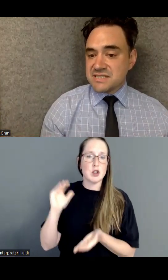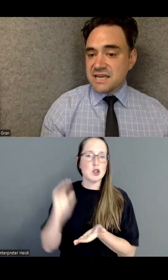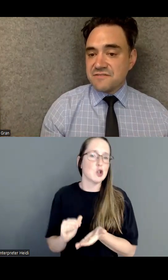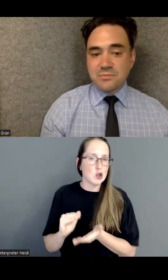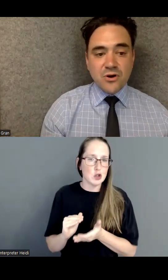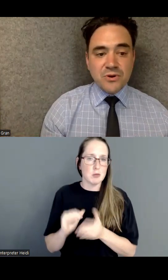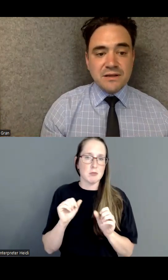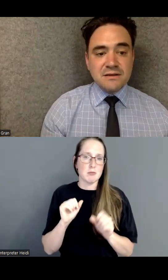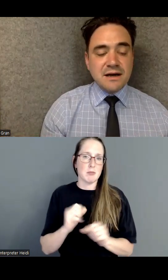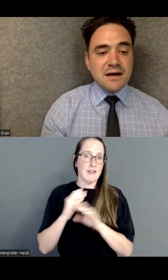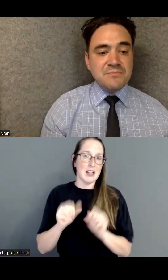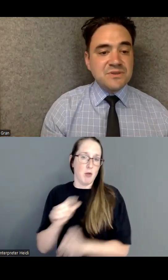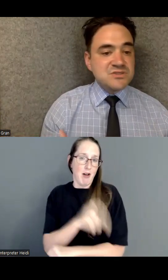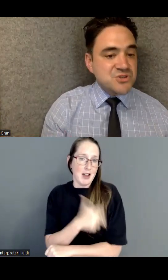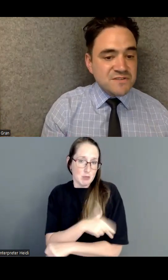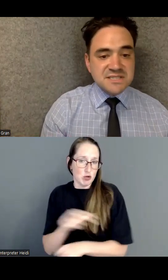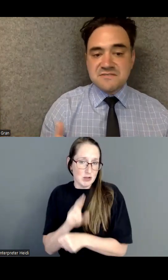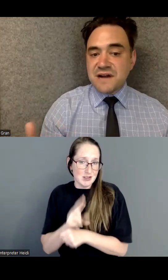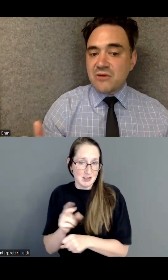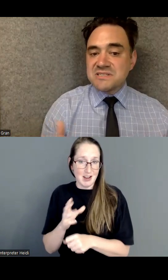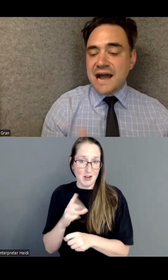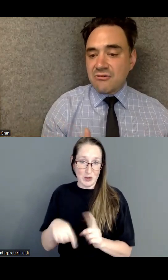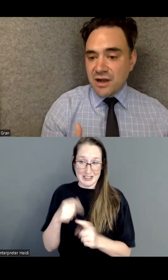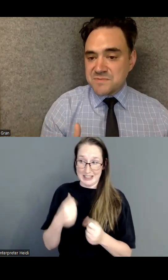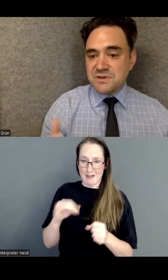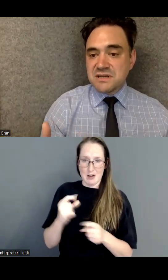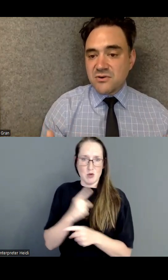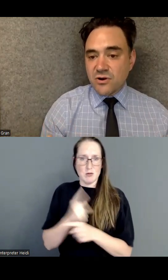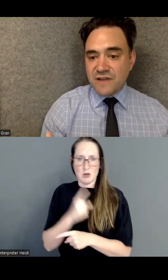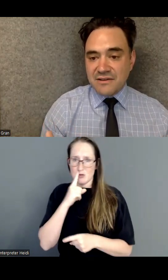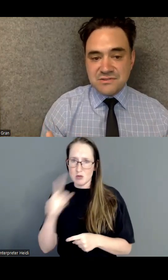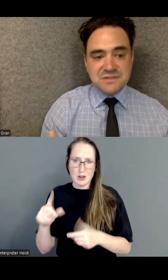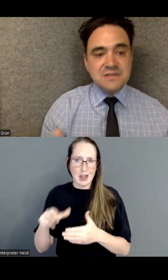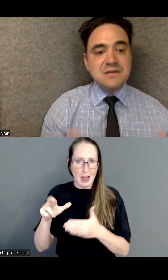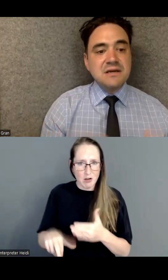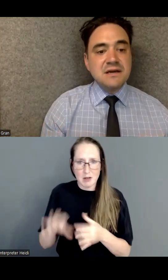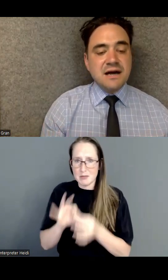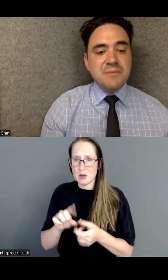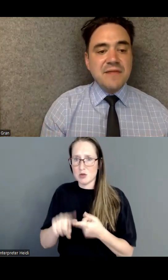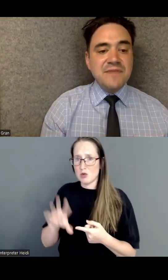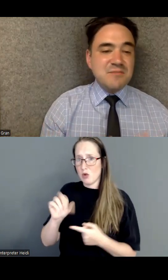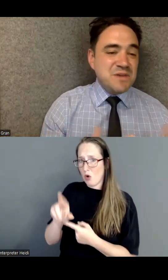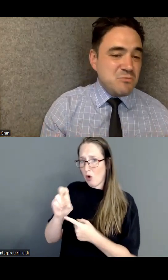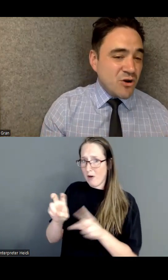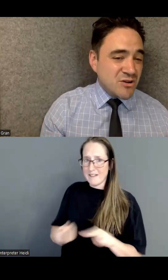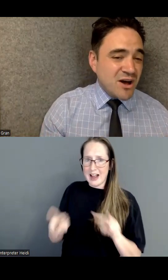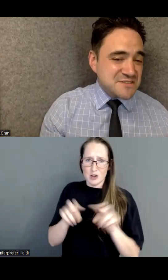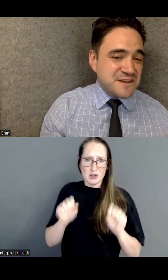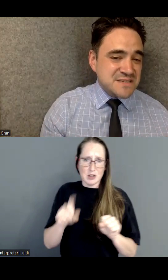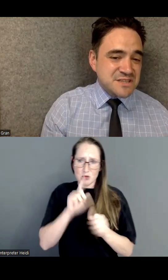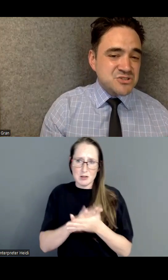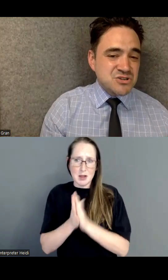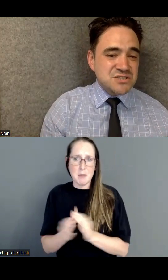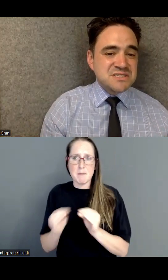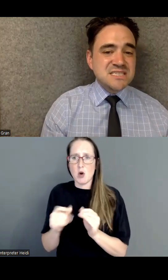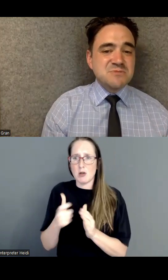utilization when it's safe and appropriate. There's services, environments, outcomes built on core values. And they can be more